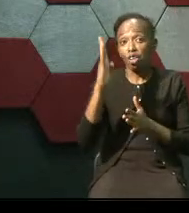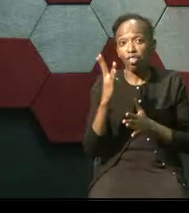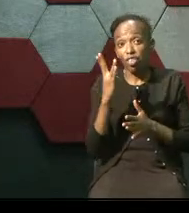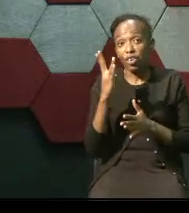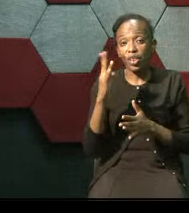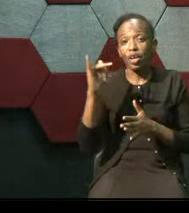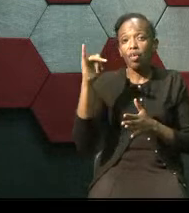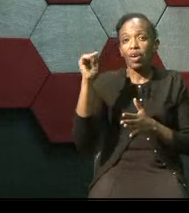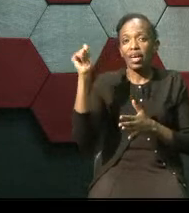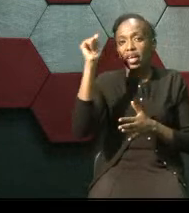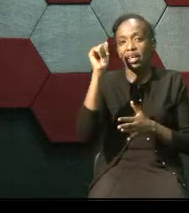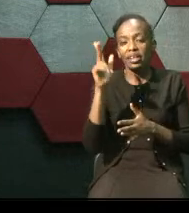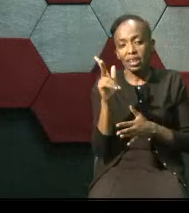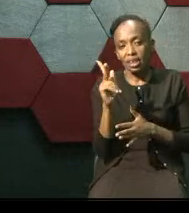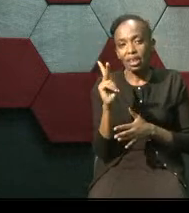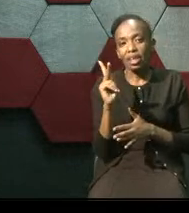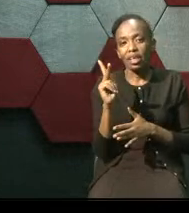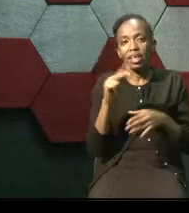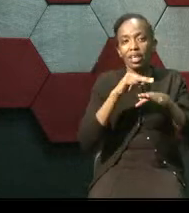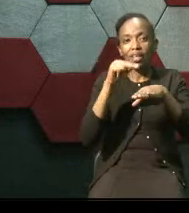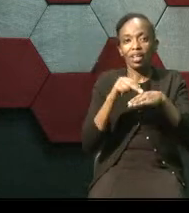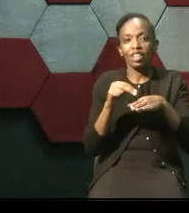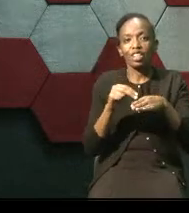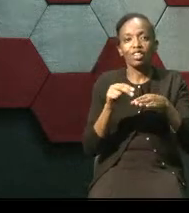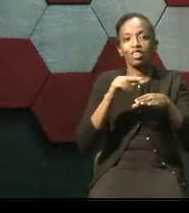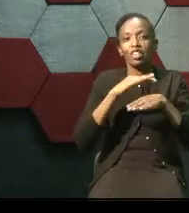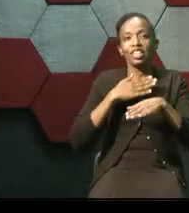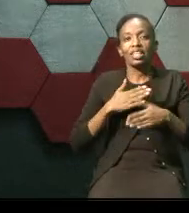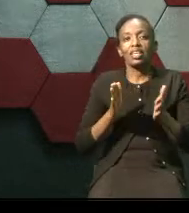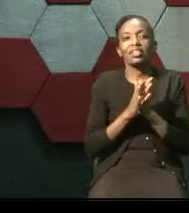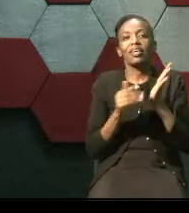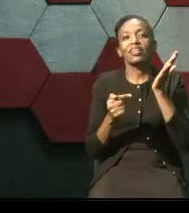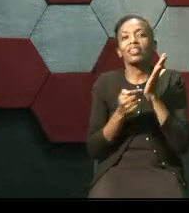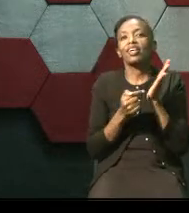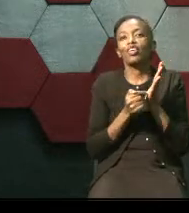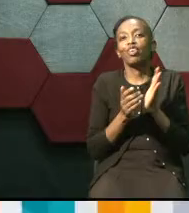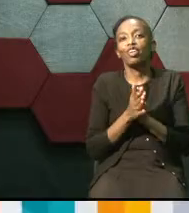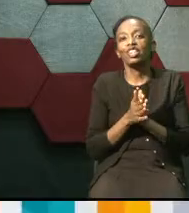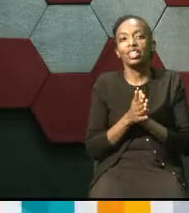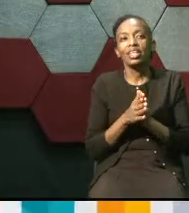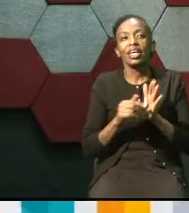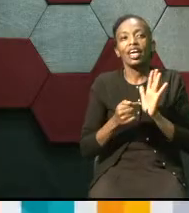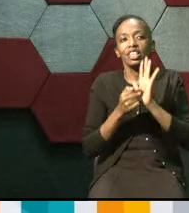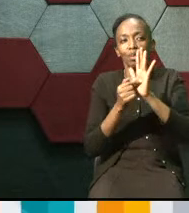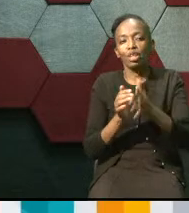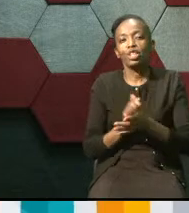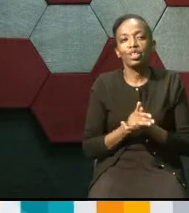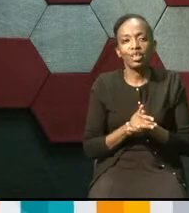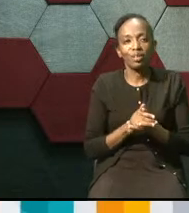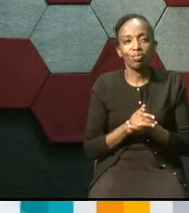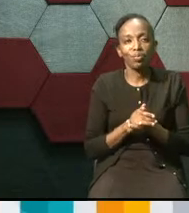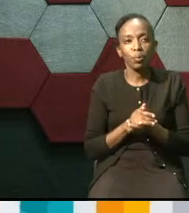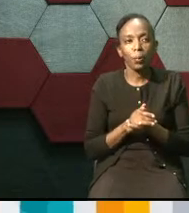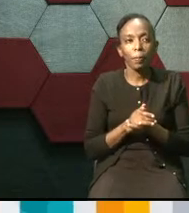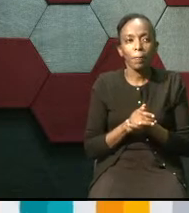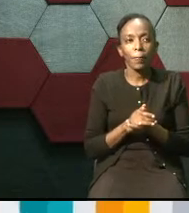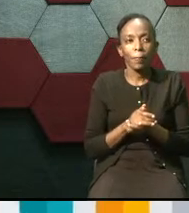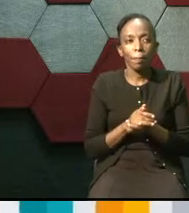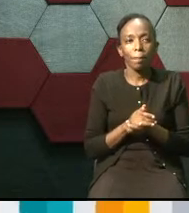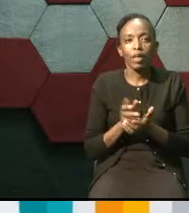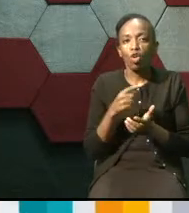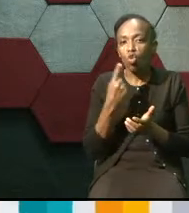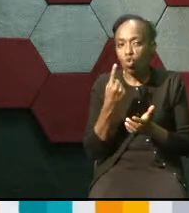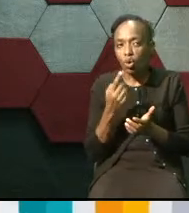Young Scientist Kenya National Science and Technology Exhibition